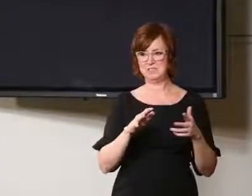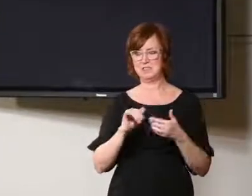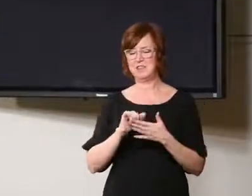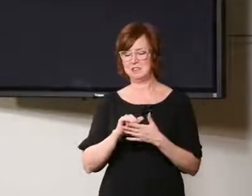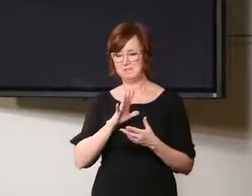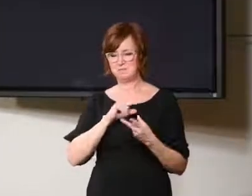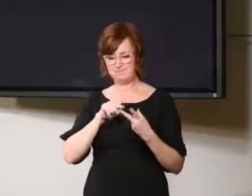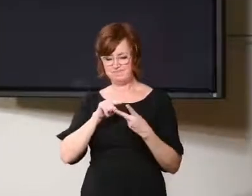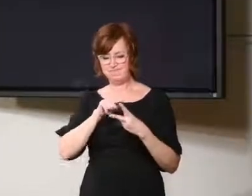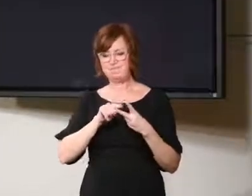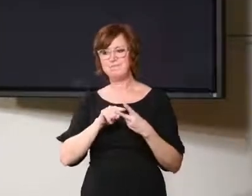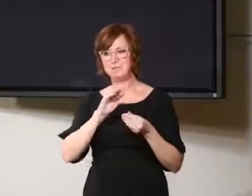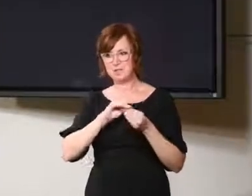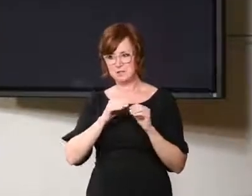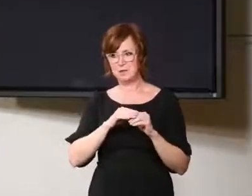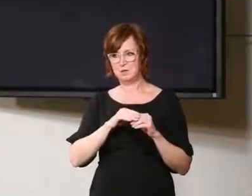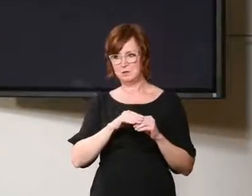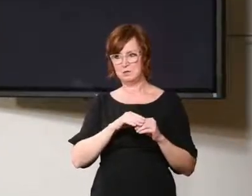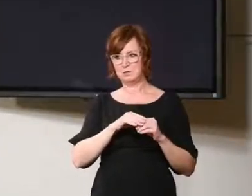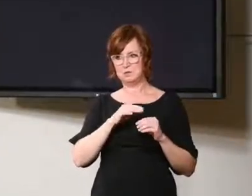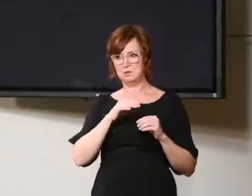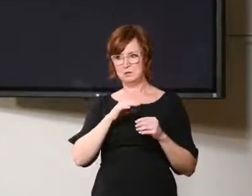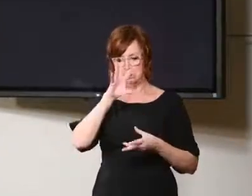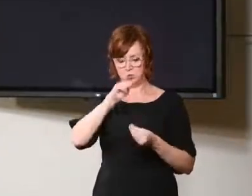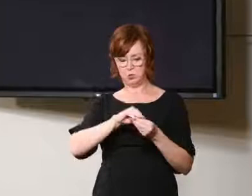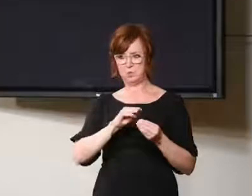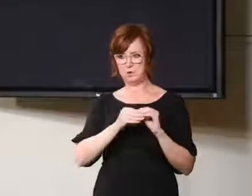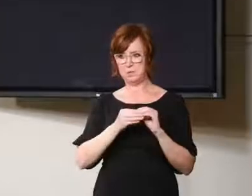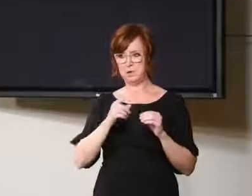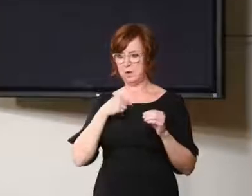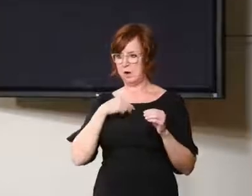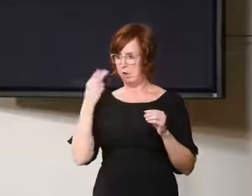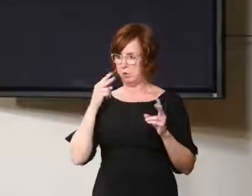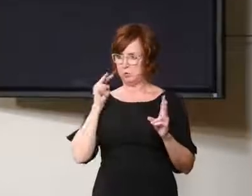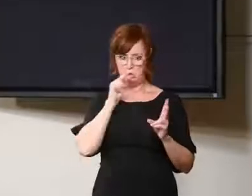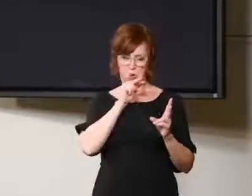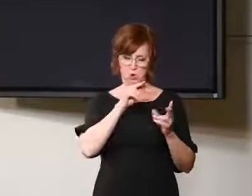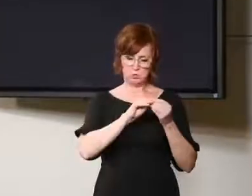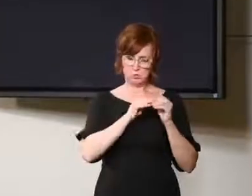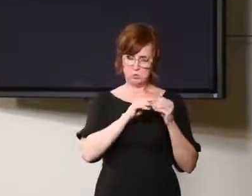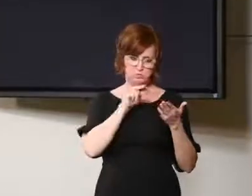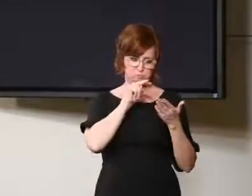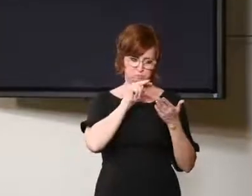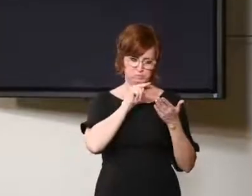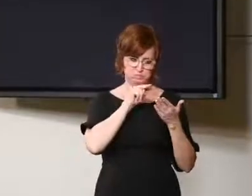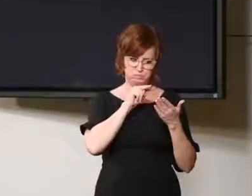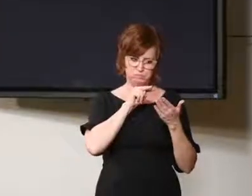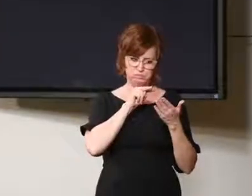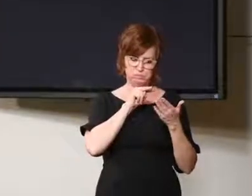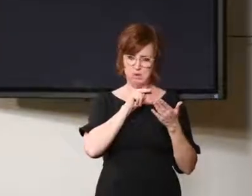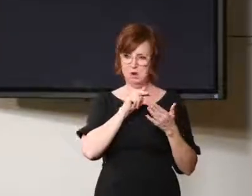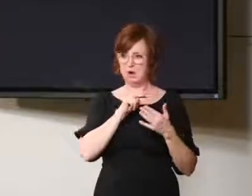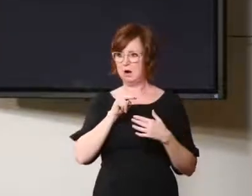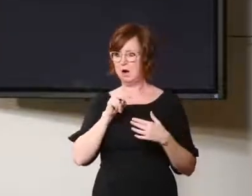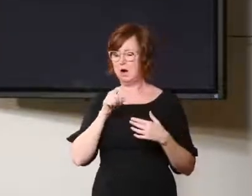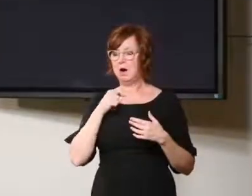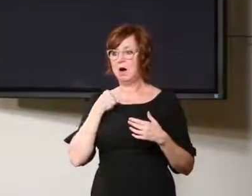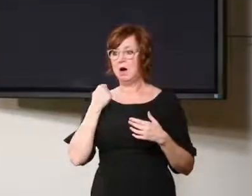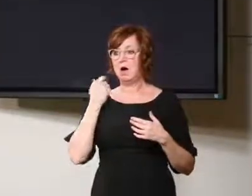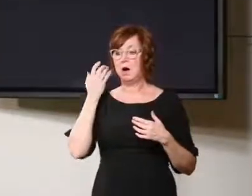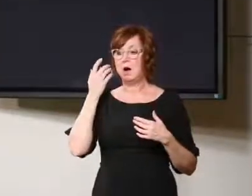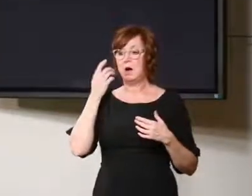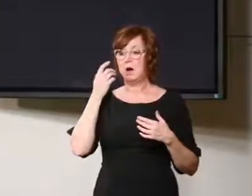have at any point in time. And that is a number I watch because that is the number that when you start to put into